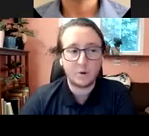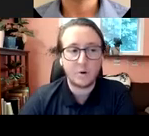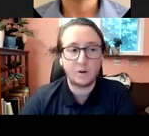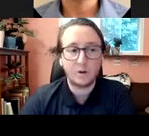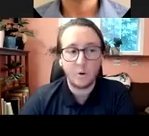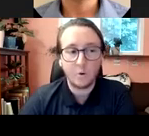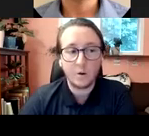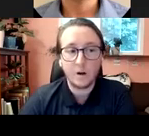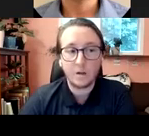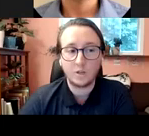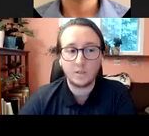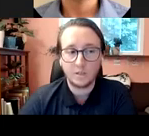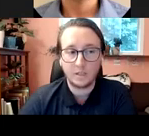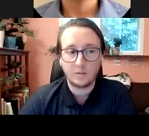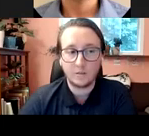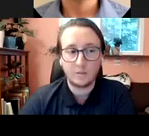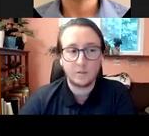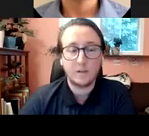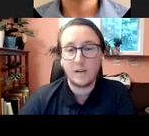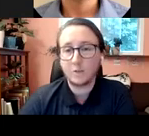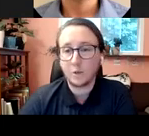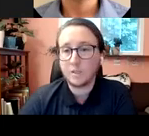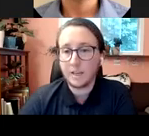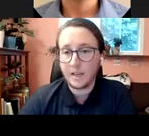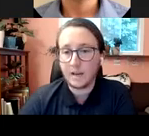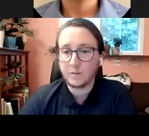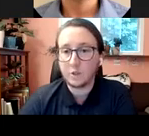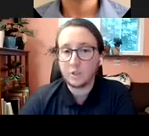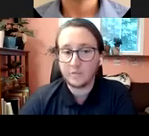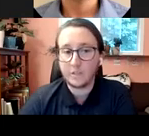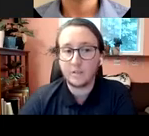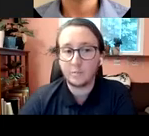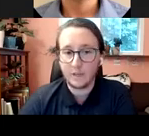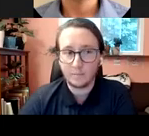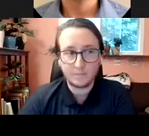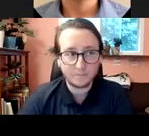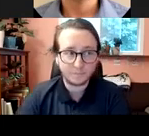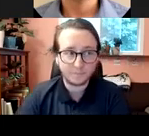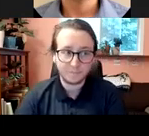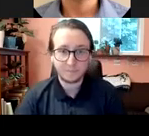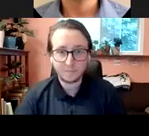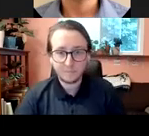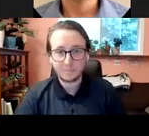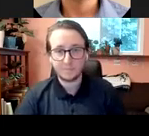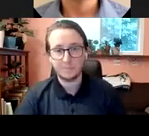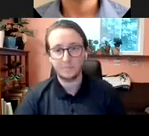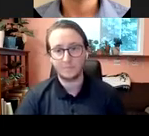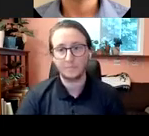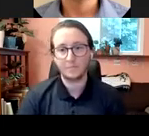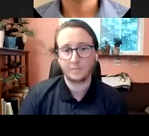say sorry or apologize to you. It's almost like, yeah, they're shifting the blame.